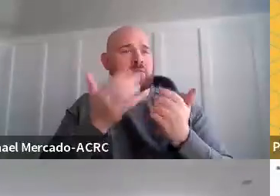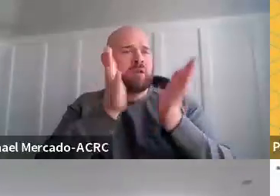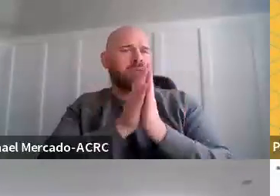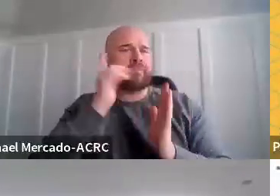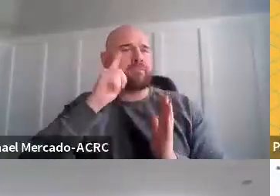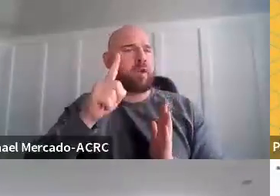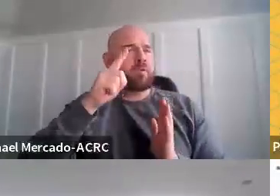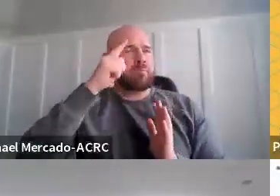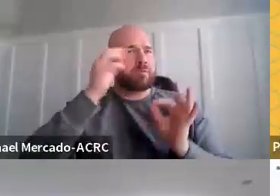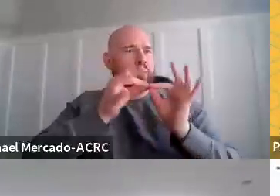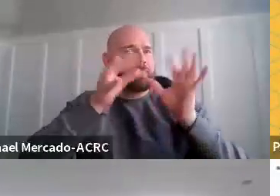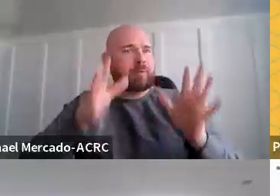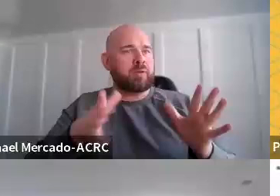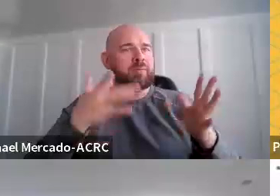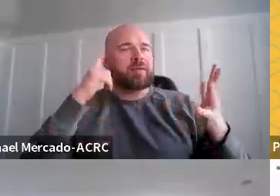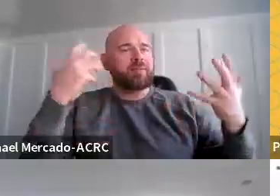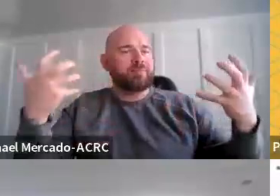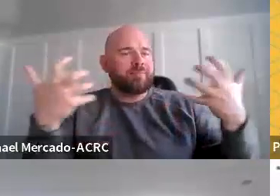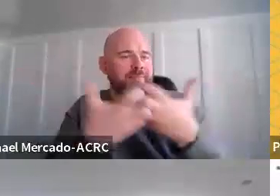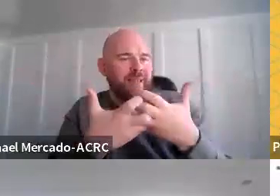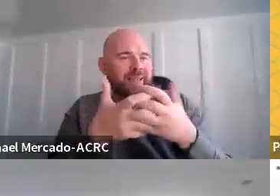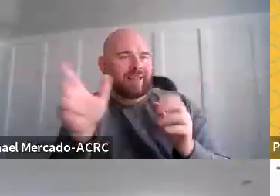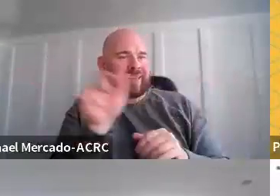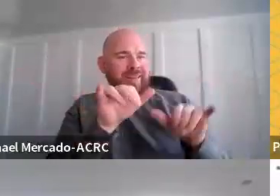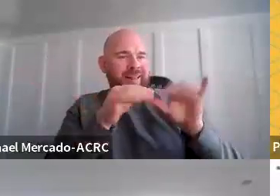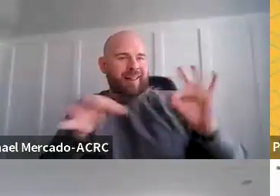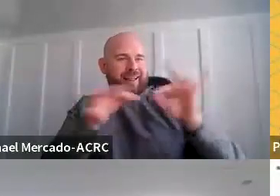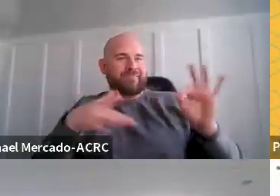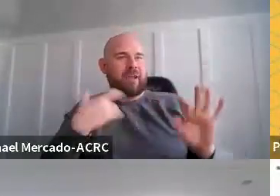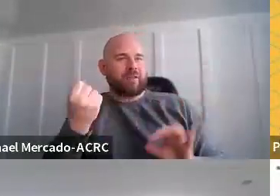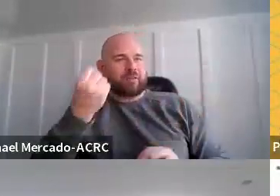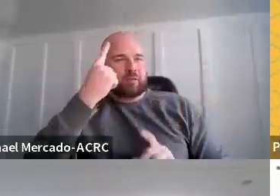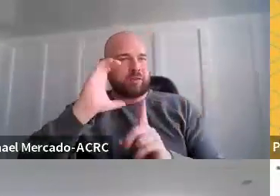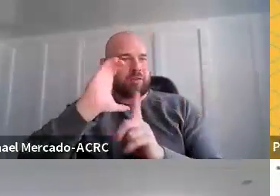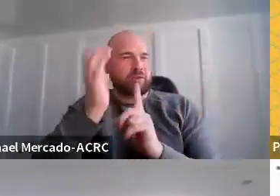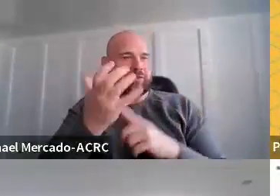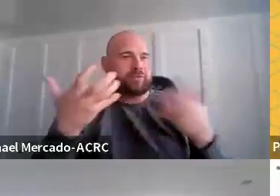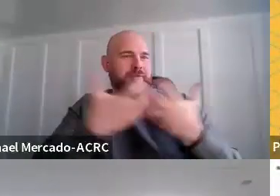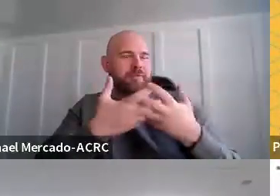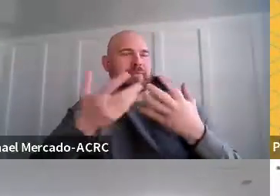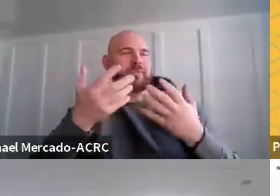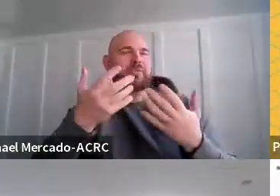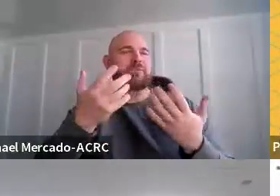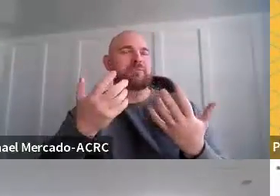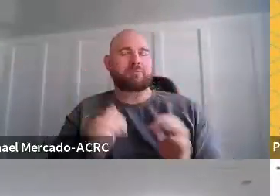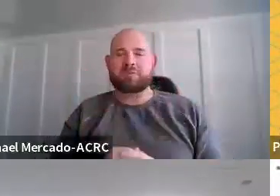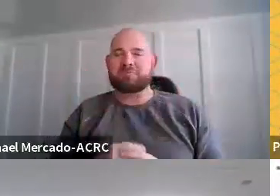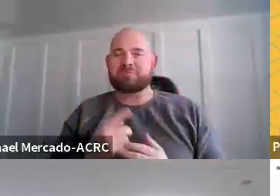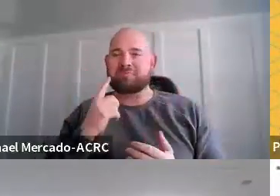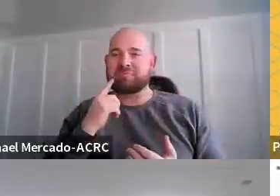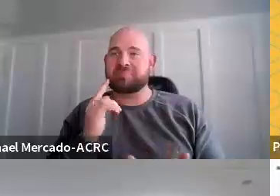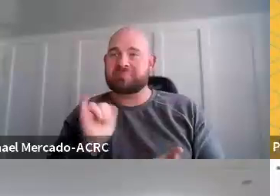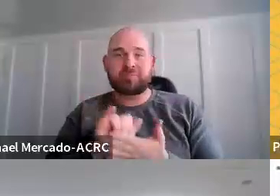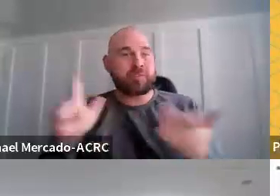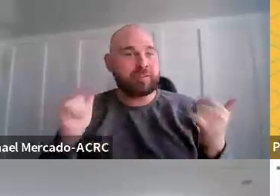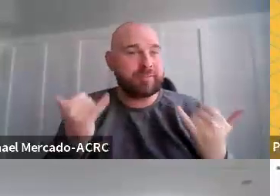Black, maybe reach out to the interpreting agency for an interpreter that matches their language